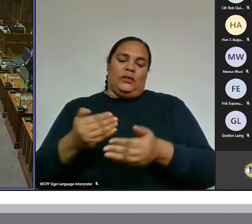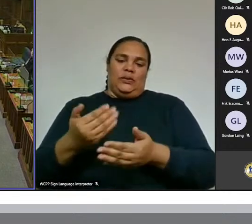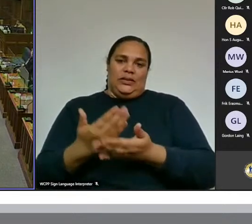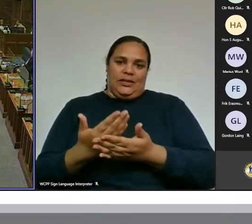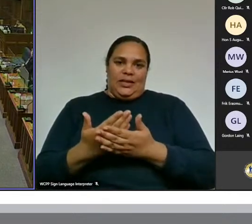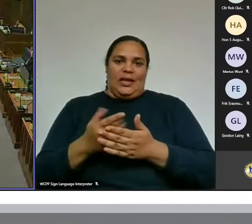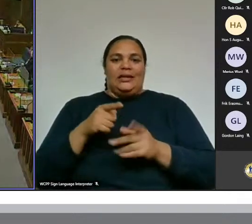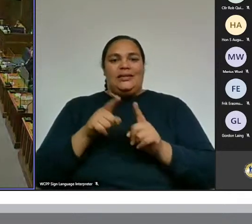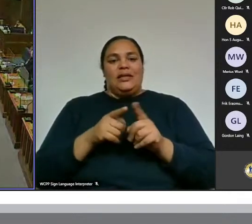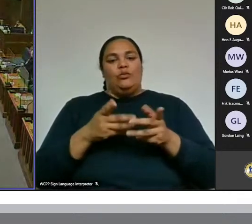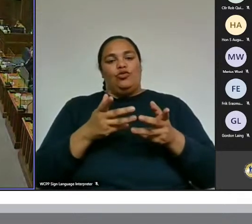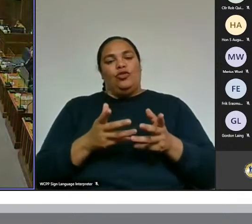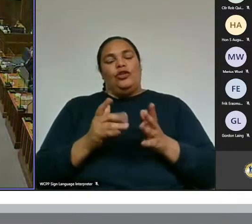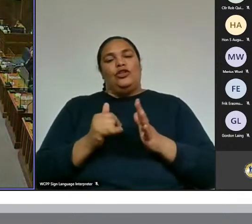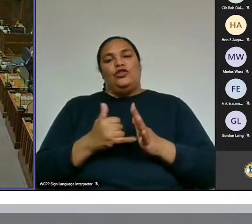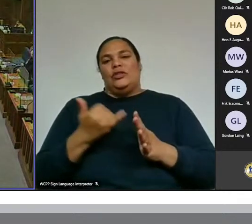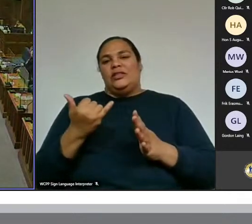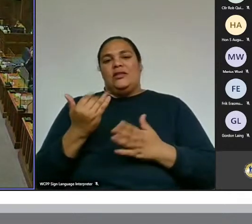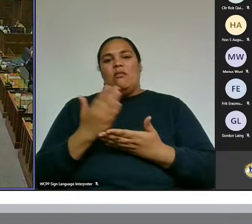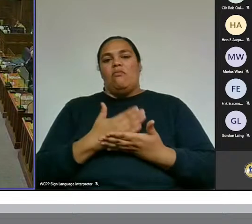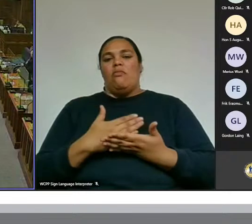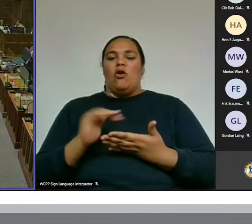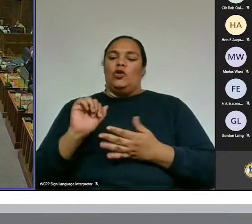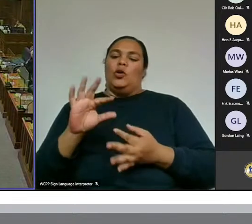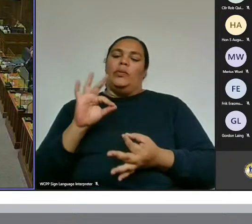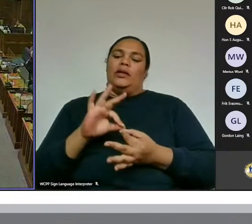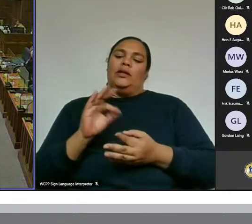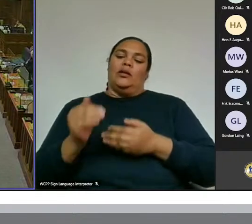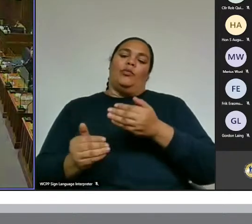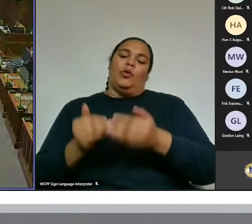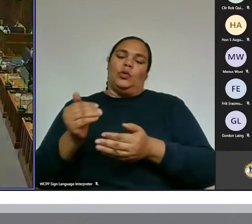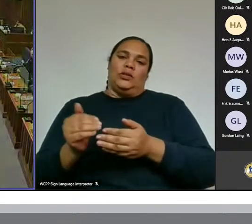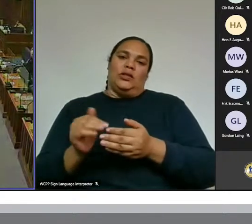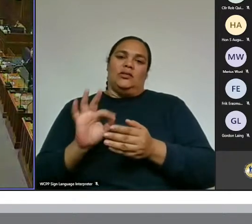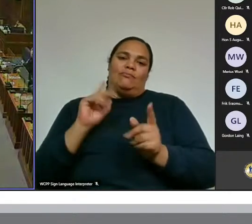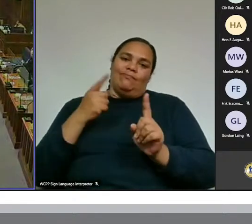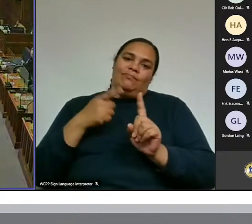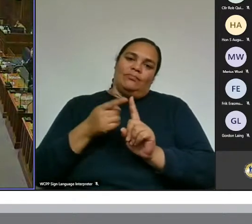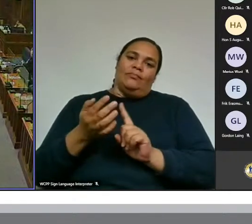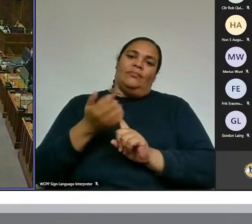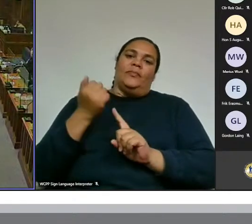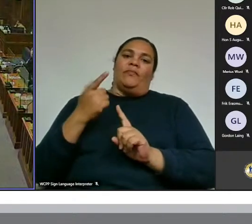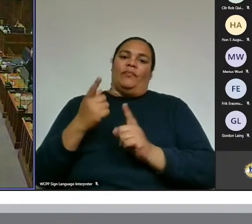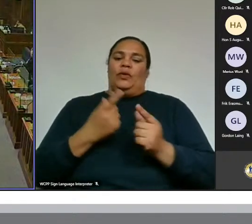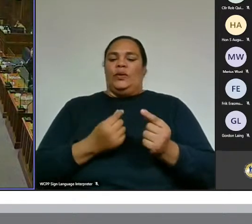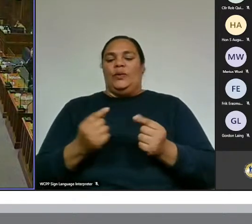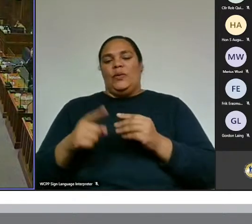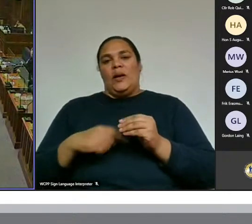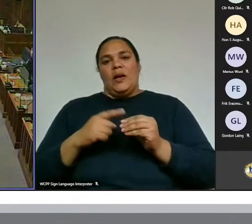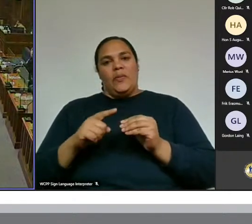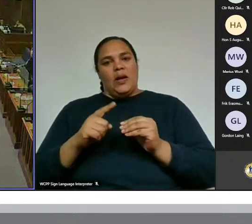And this is but this part of that particular process towards dealing with